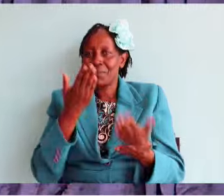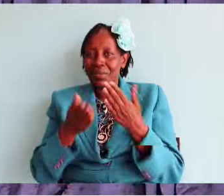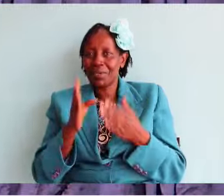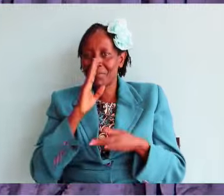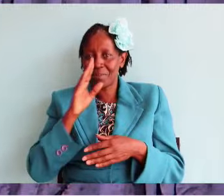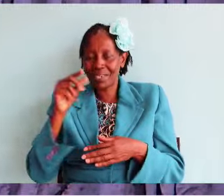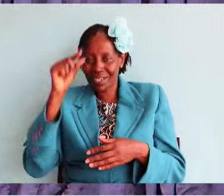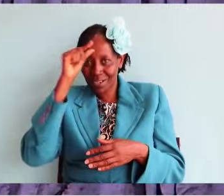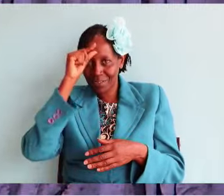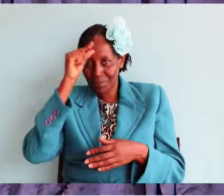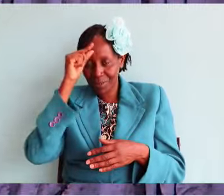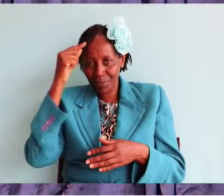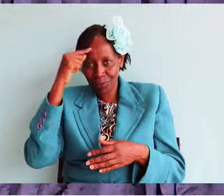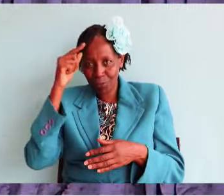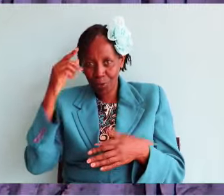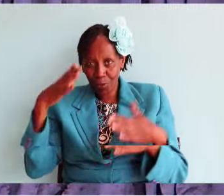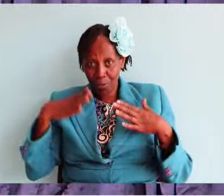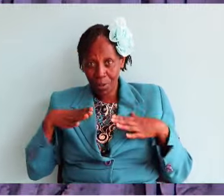people.